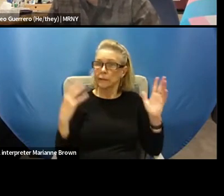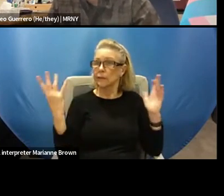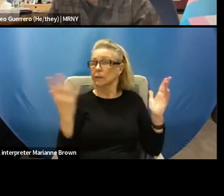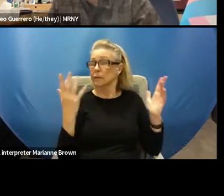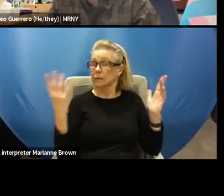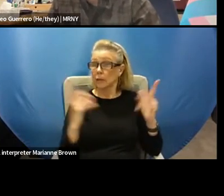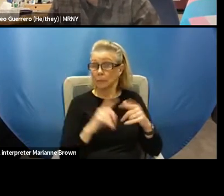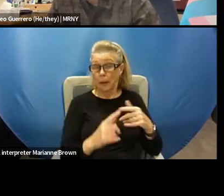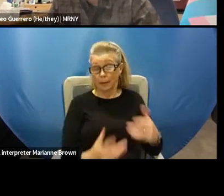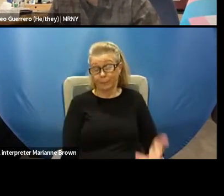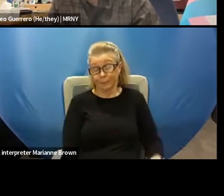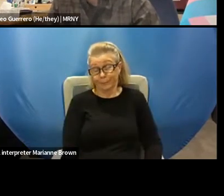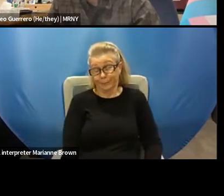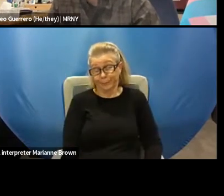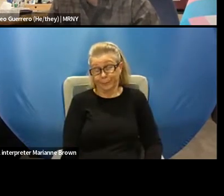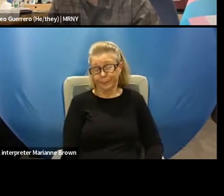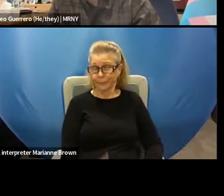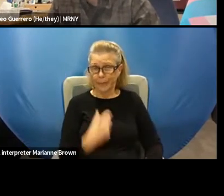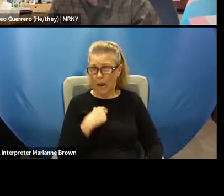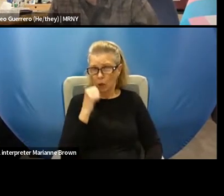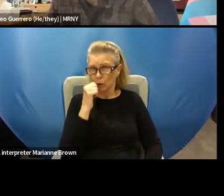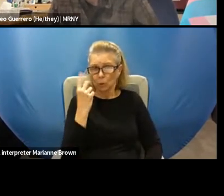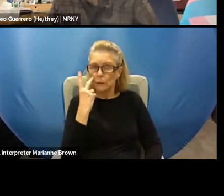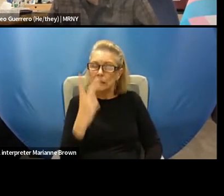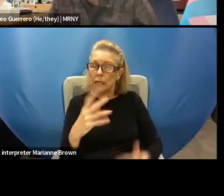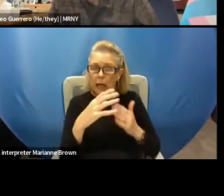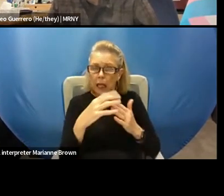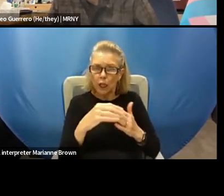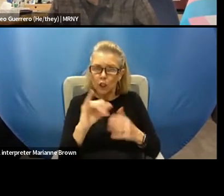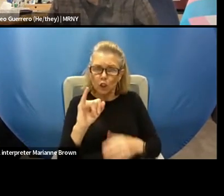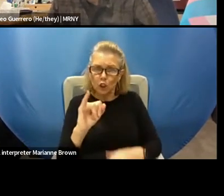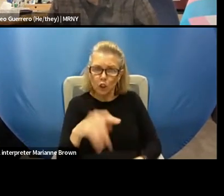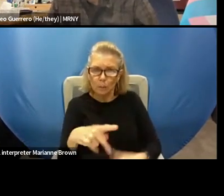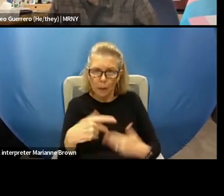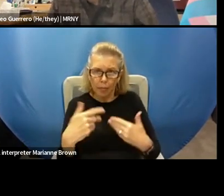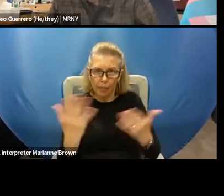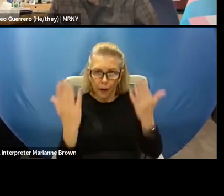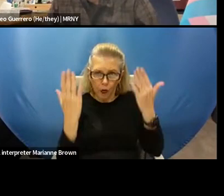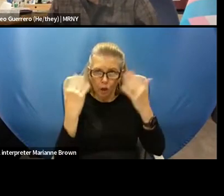for what you will, but I don't see the leadership in that.